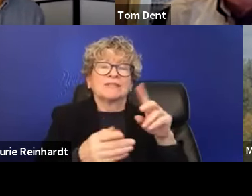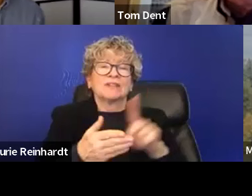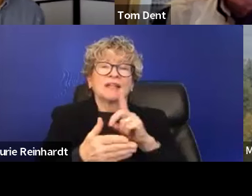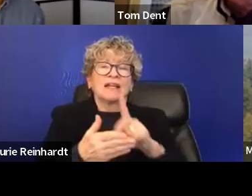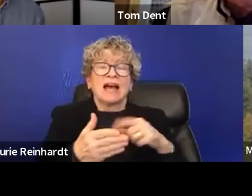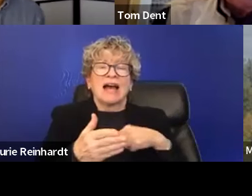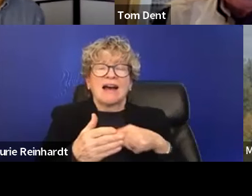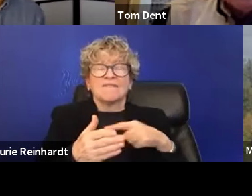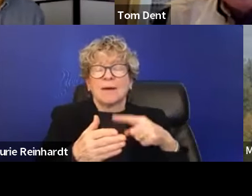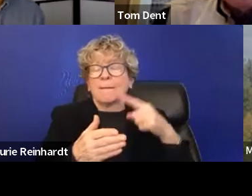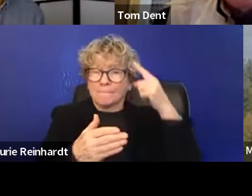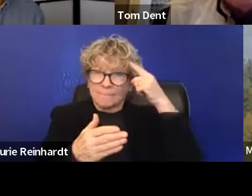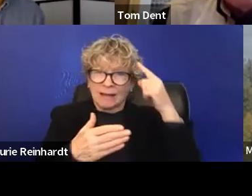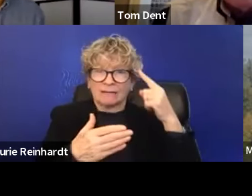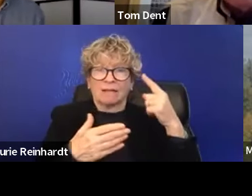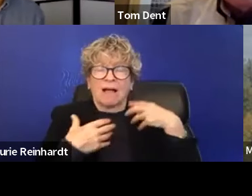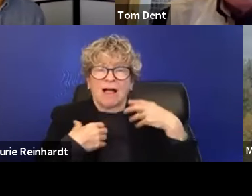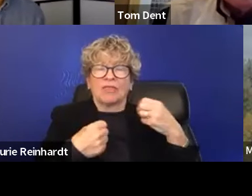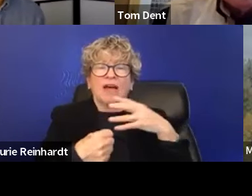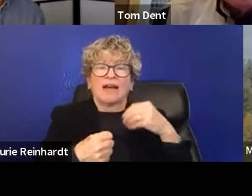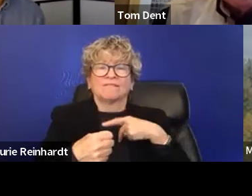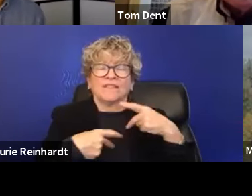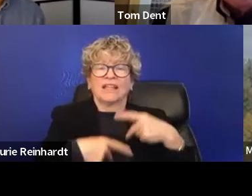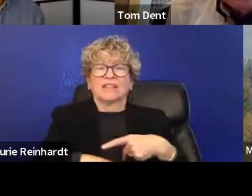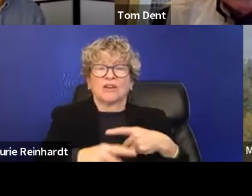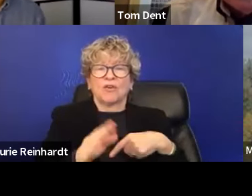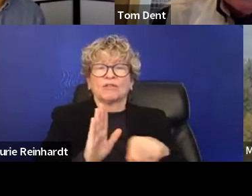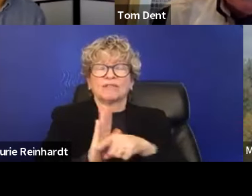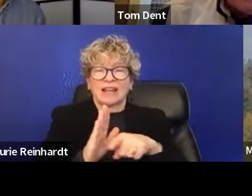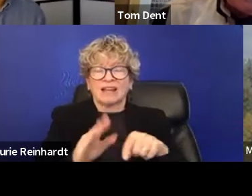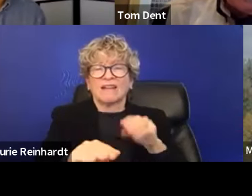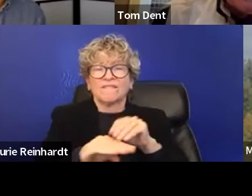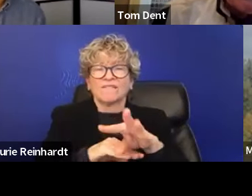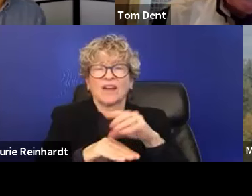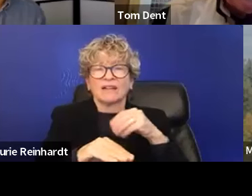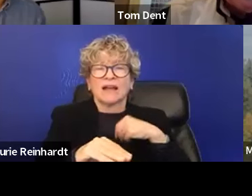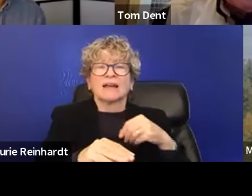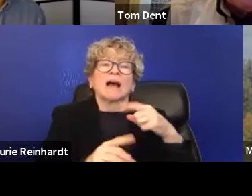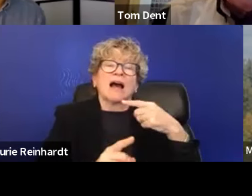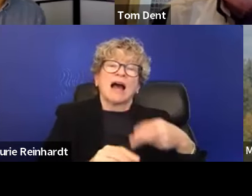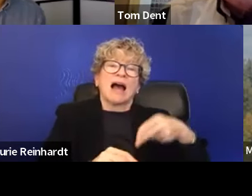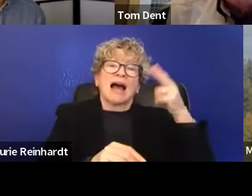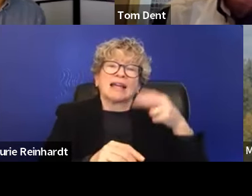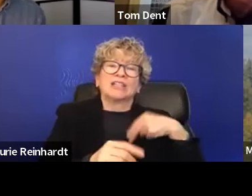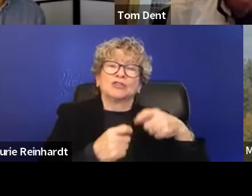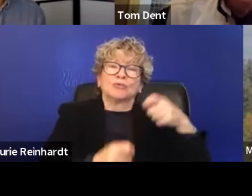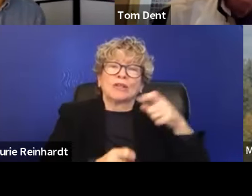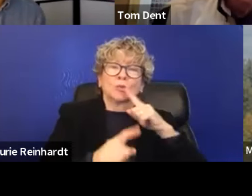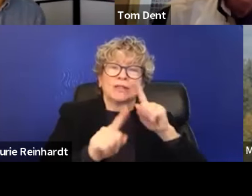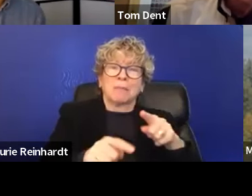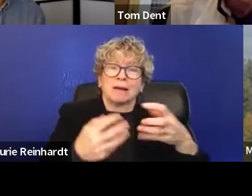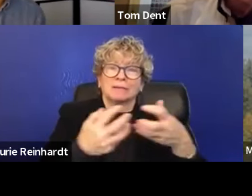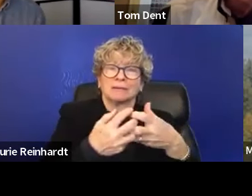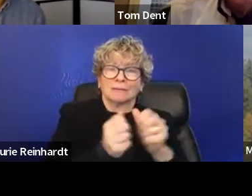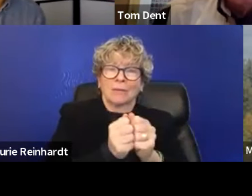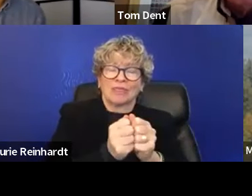both mental and physical health, and also produces significantly heightened stress response. So it makes sense that when the